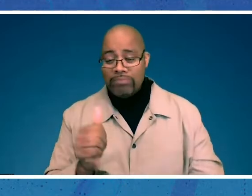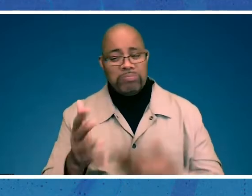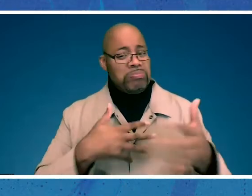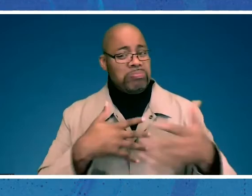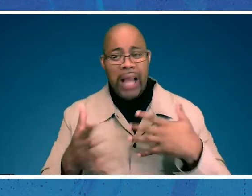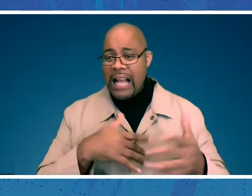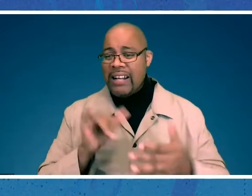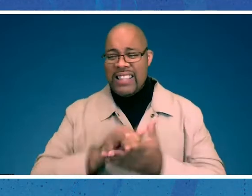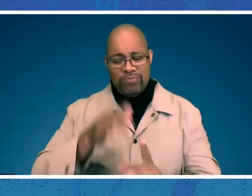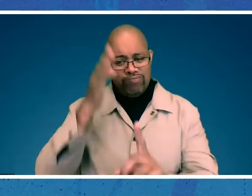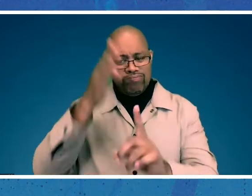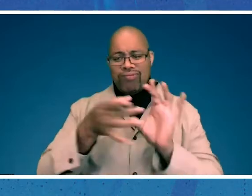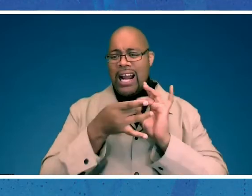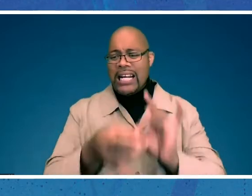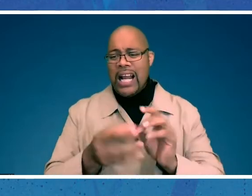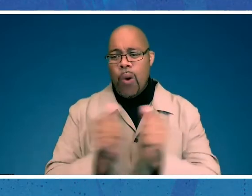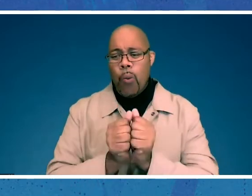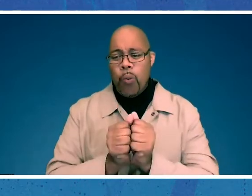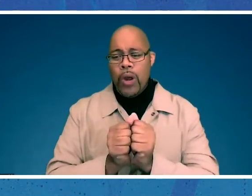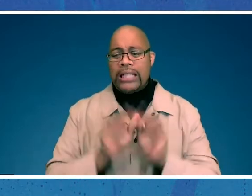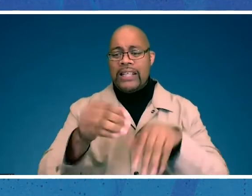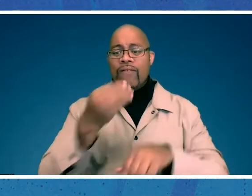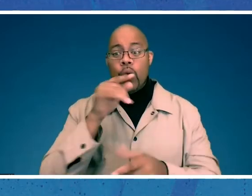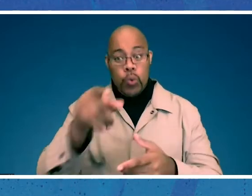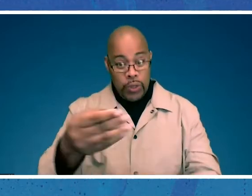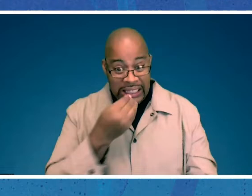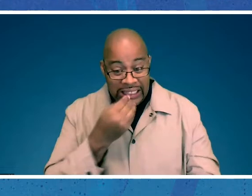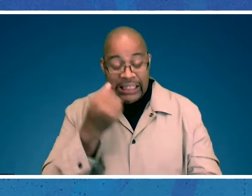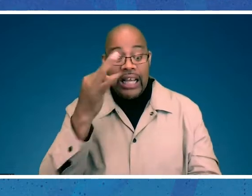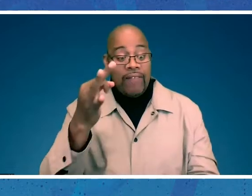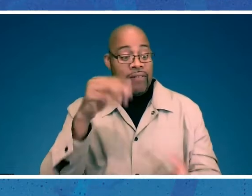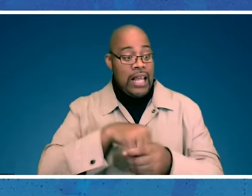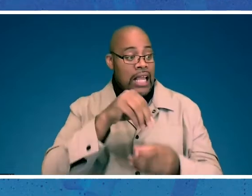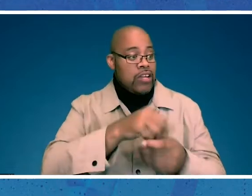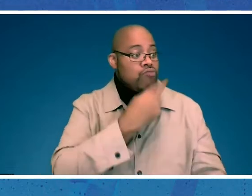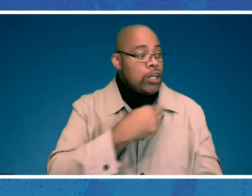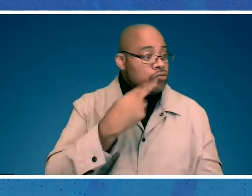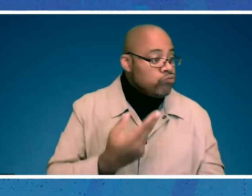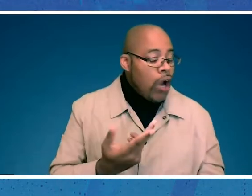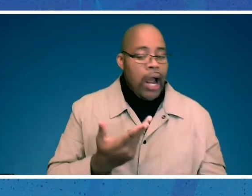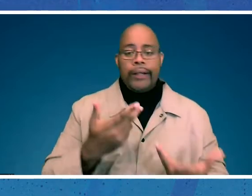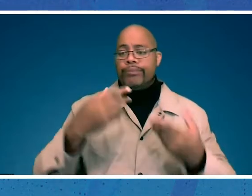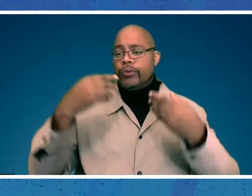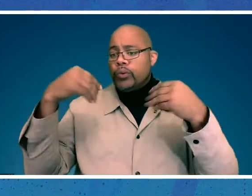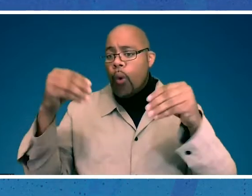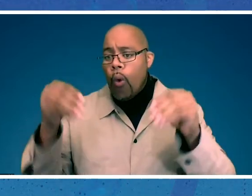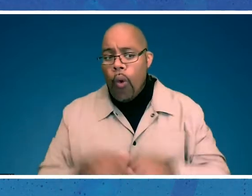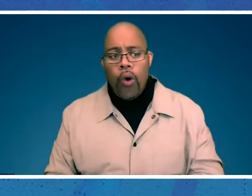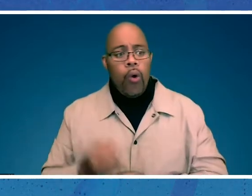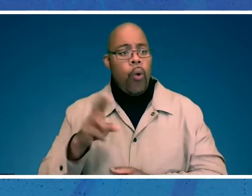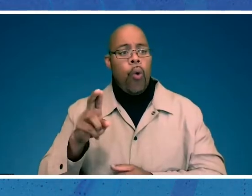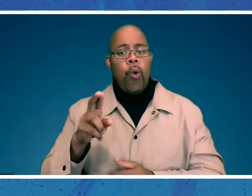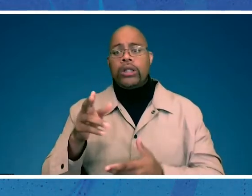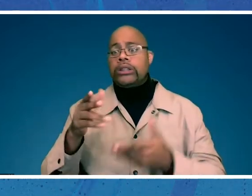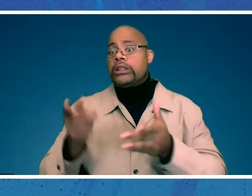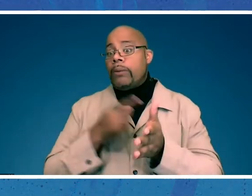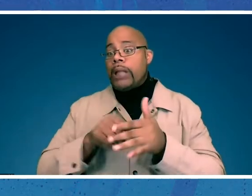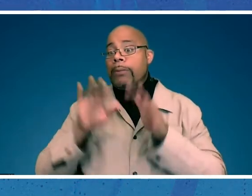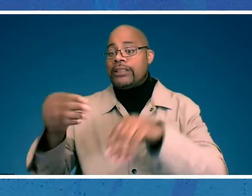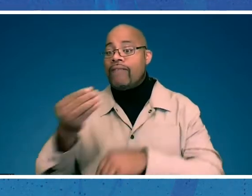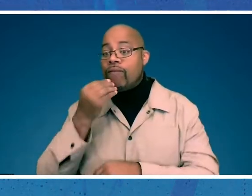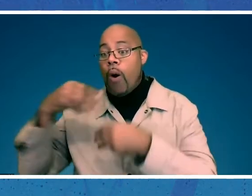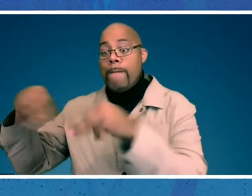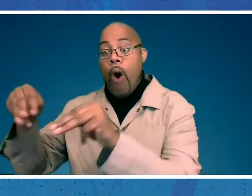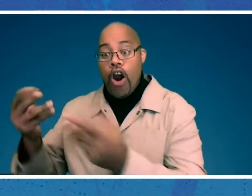it's directly connected to the seafood that you eat, whether that's in a restaurant, grocery store, or even sometimes the seafood